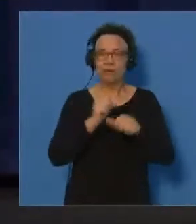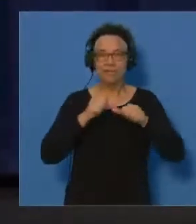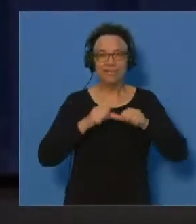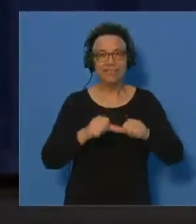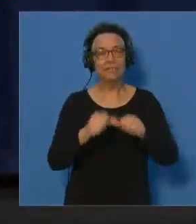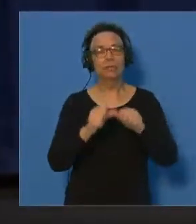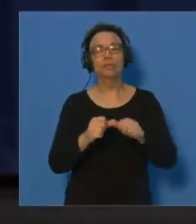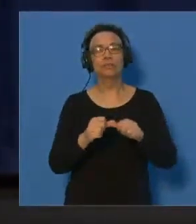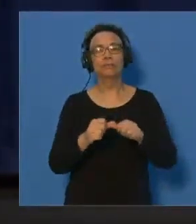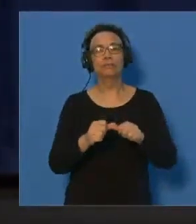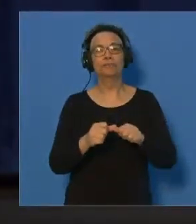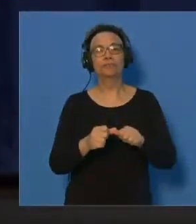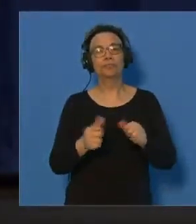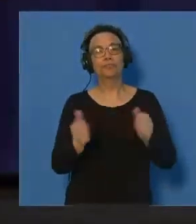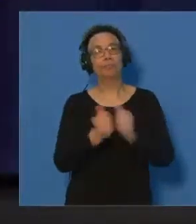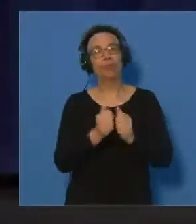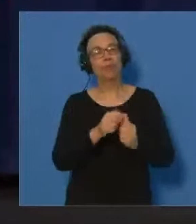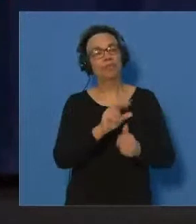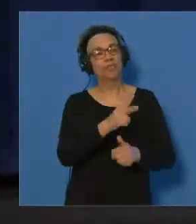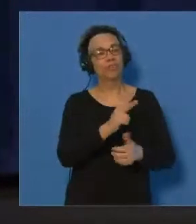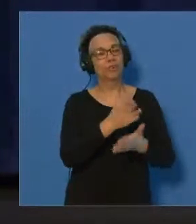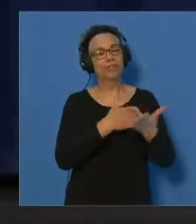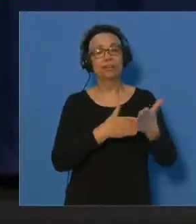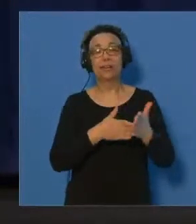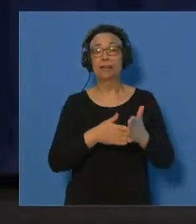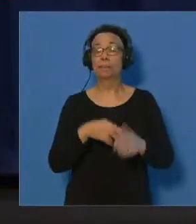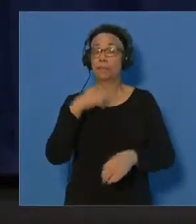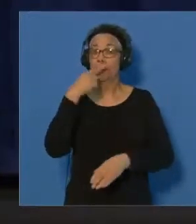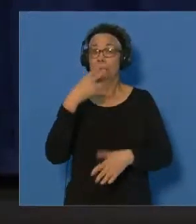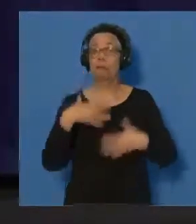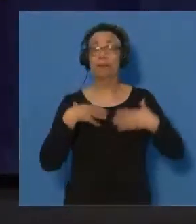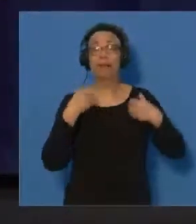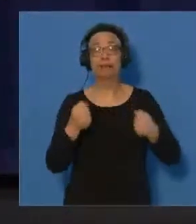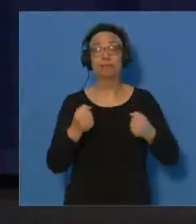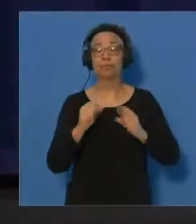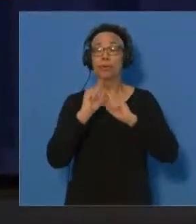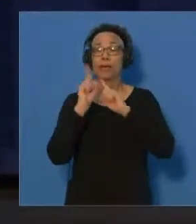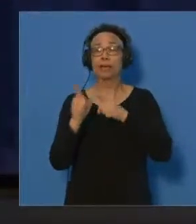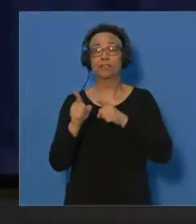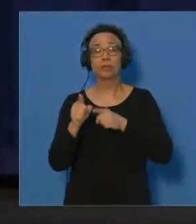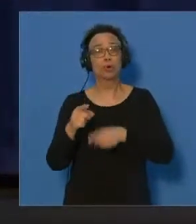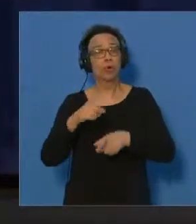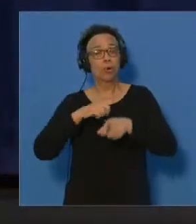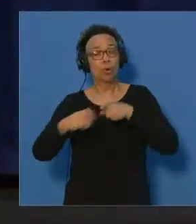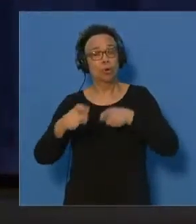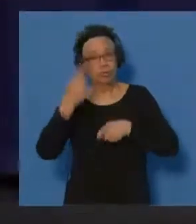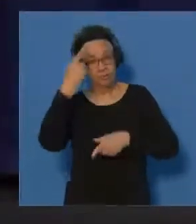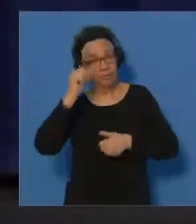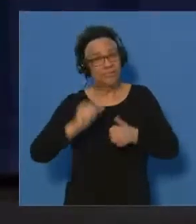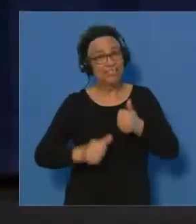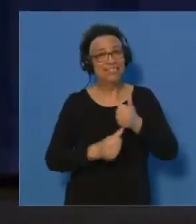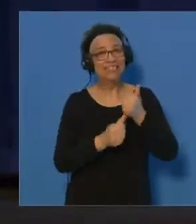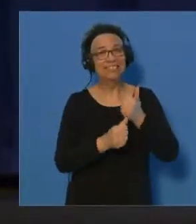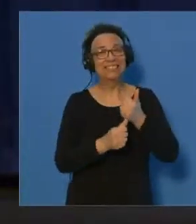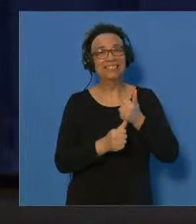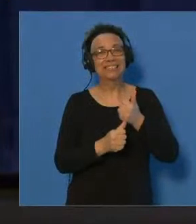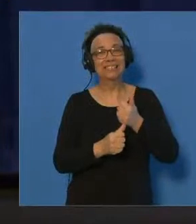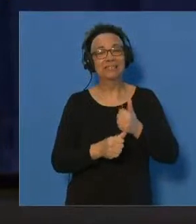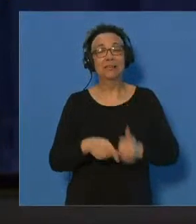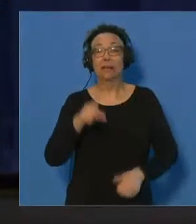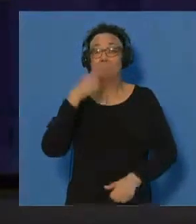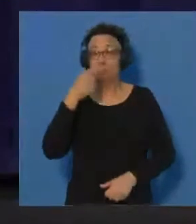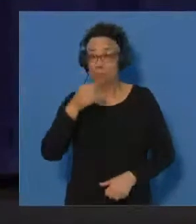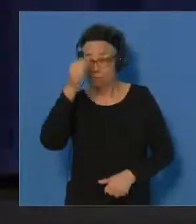partners as well as public health partners to respond to calls for assistance. The public is reminded that